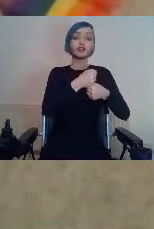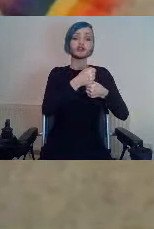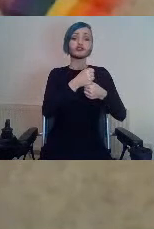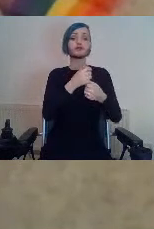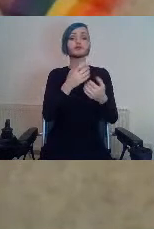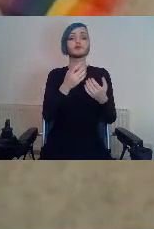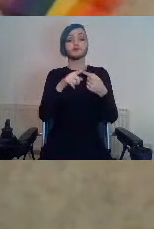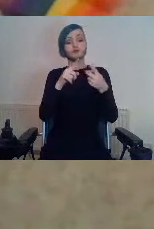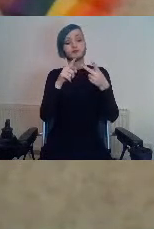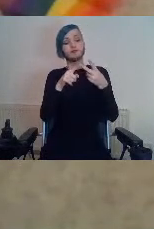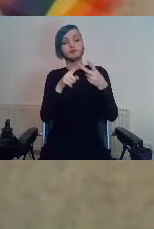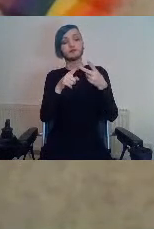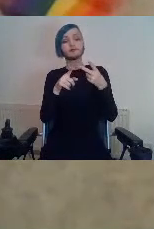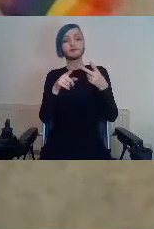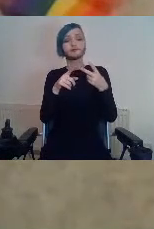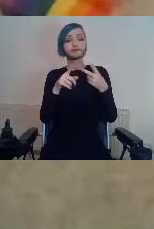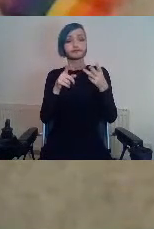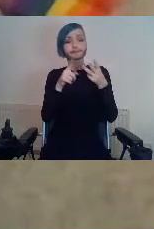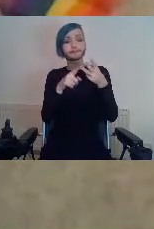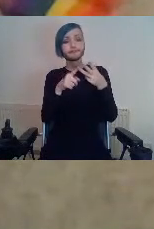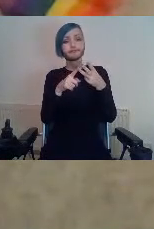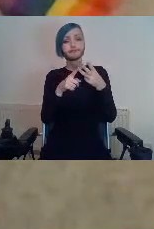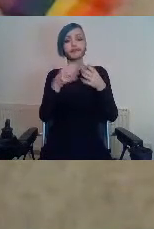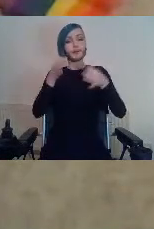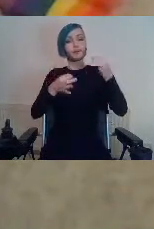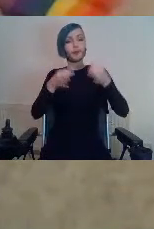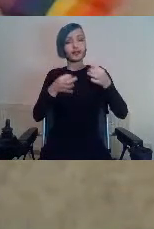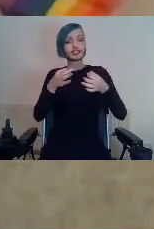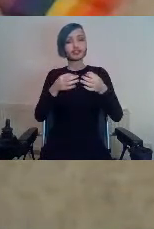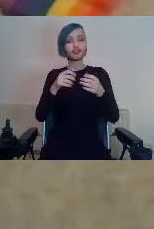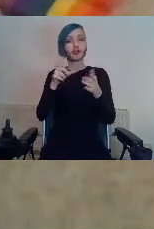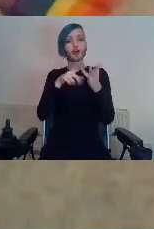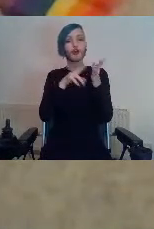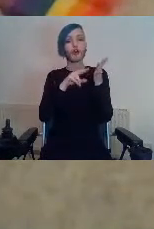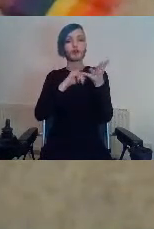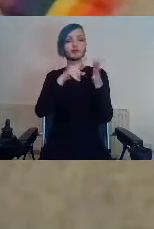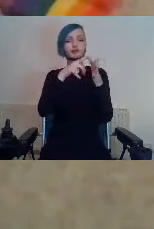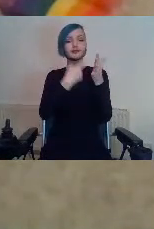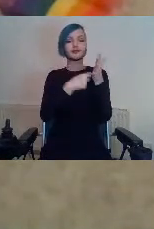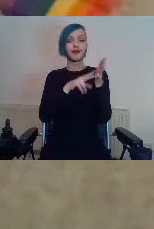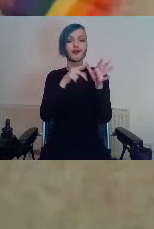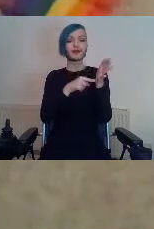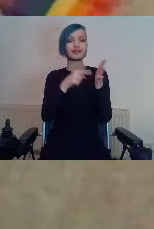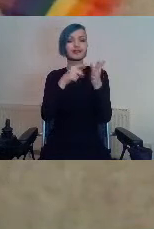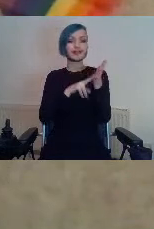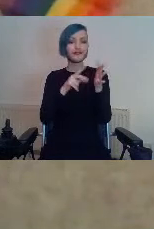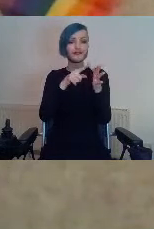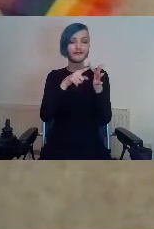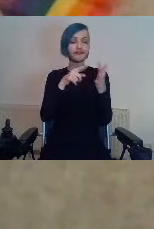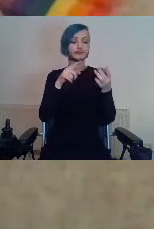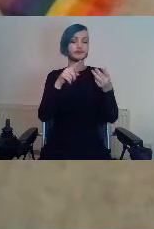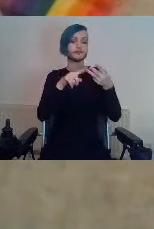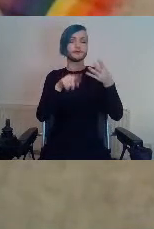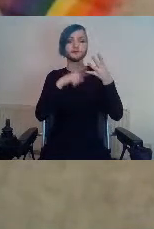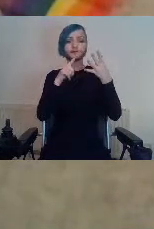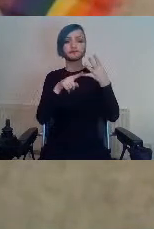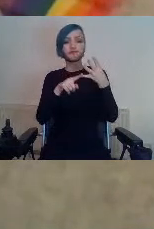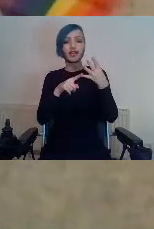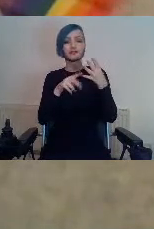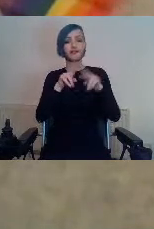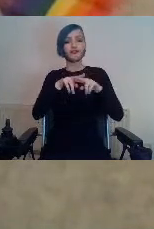rights. So it's kind of very freaky union supporting this